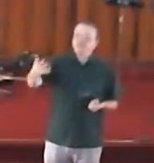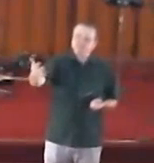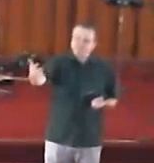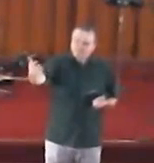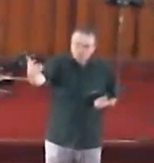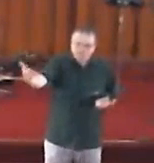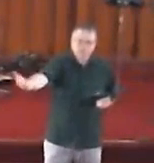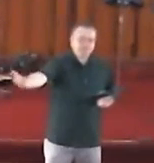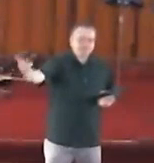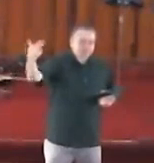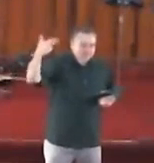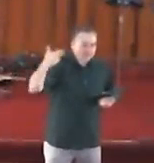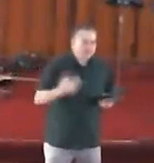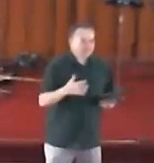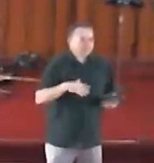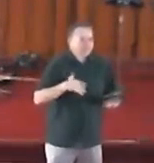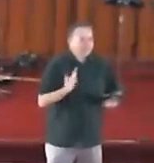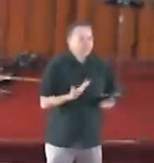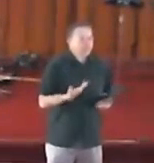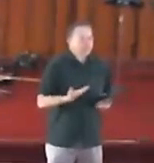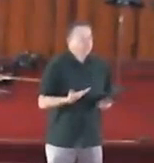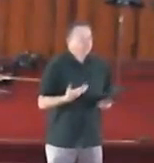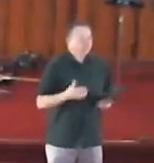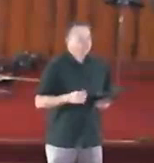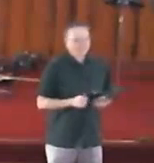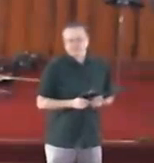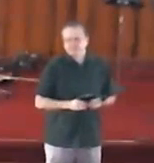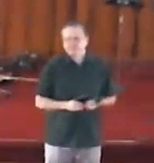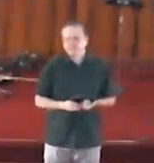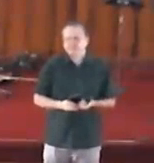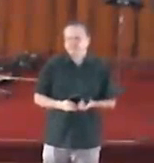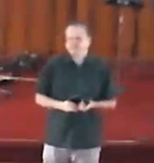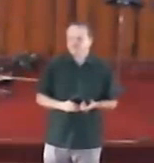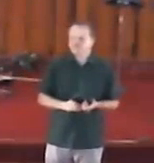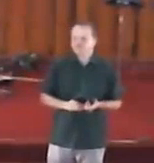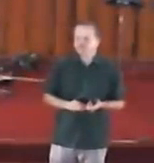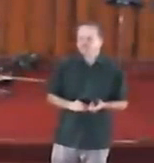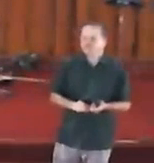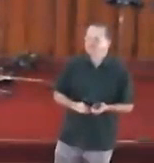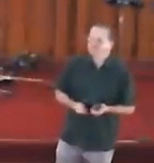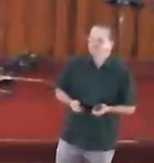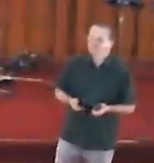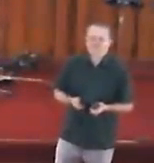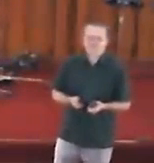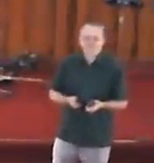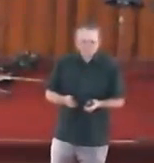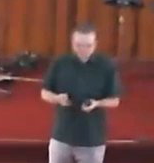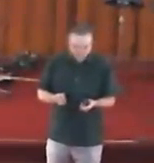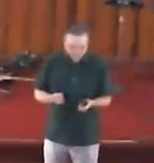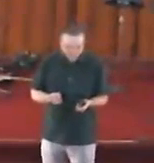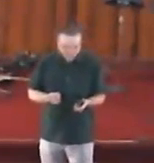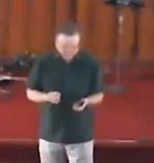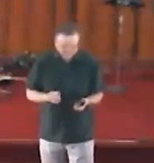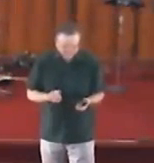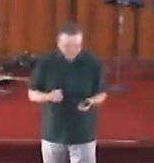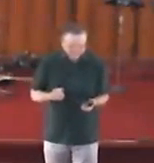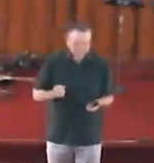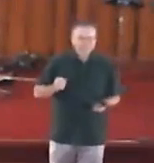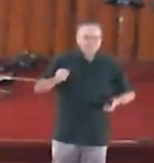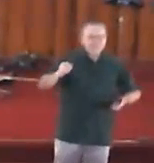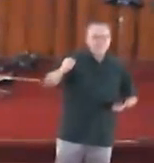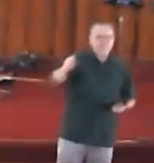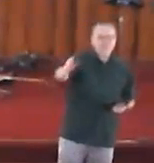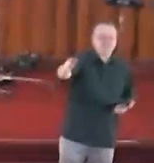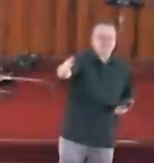después, otra persona llegó al seminario a tomar su lugar. And so a couple years later, someone else came to this seminary to take his